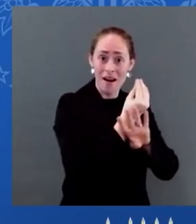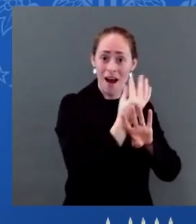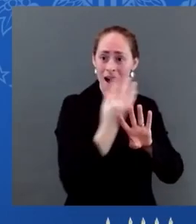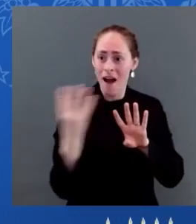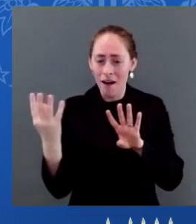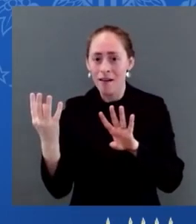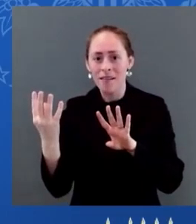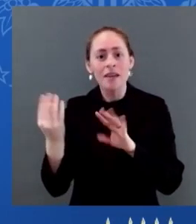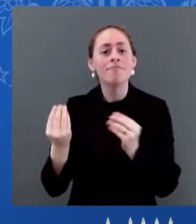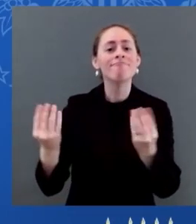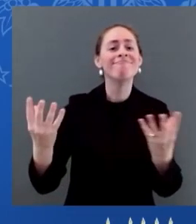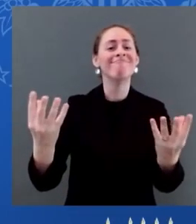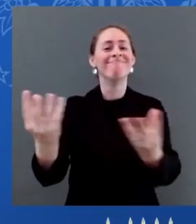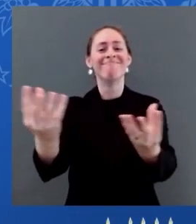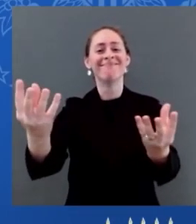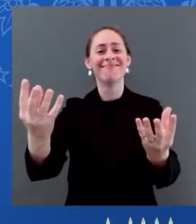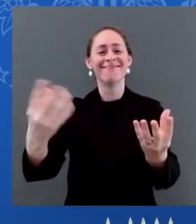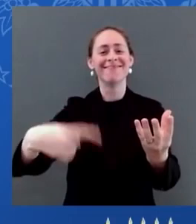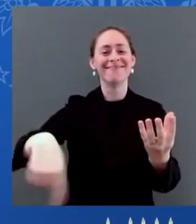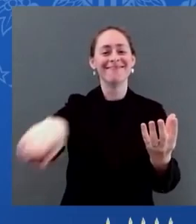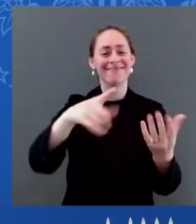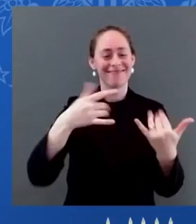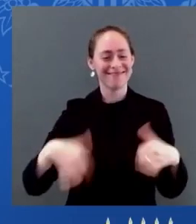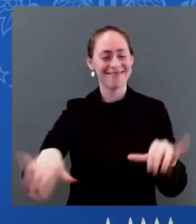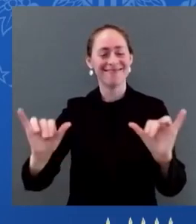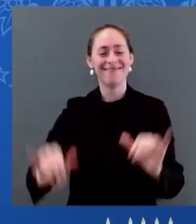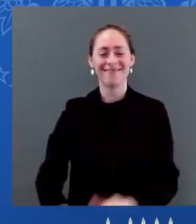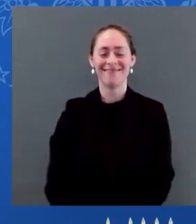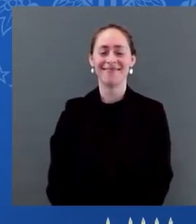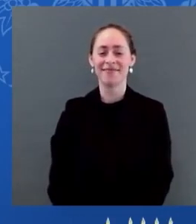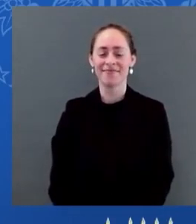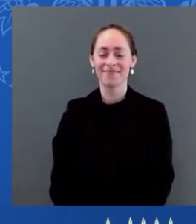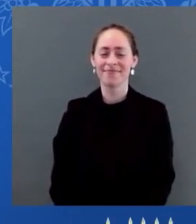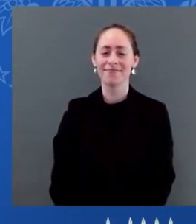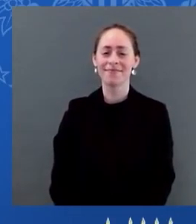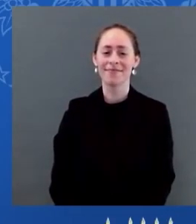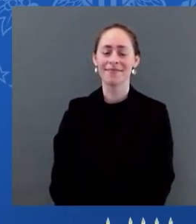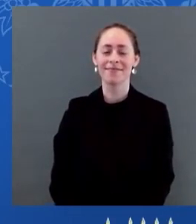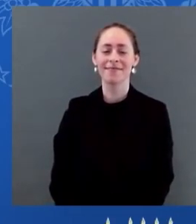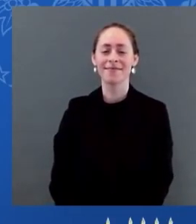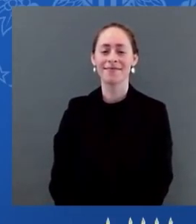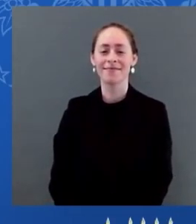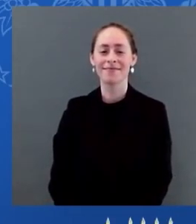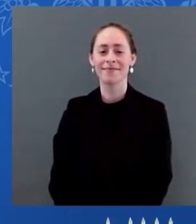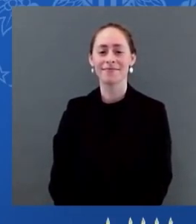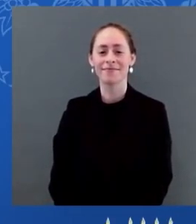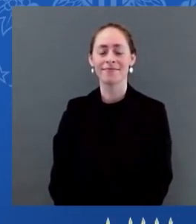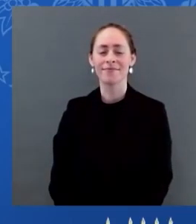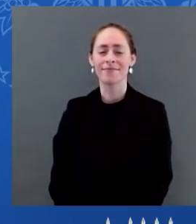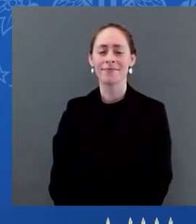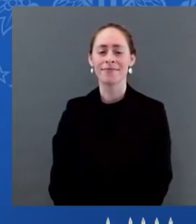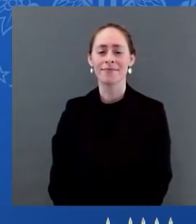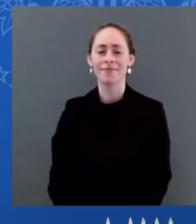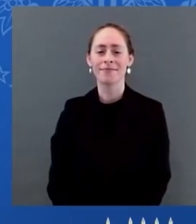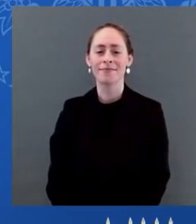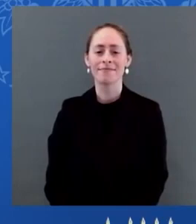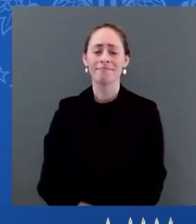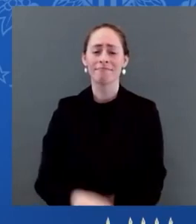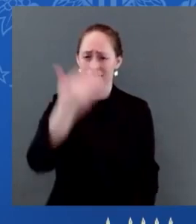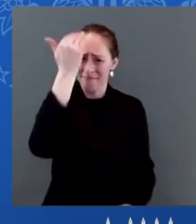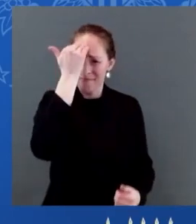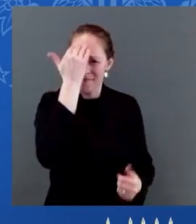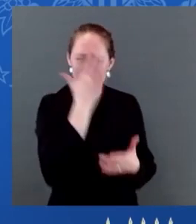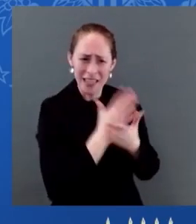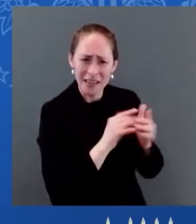is beyond repair. Nothing. We can always build back better, or perhaps build back brighter.